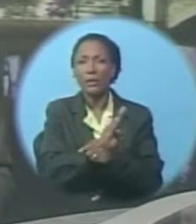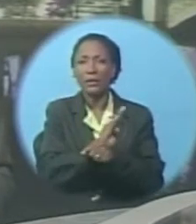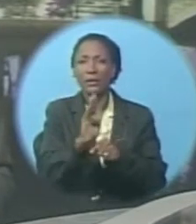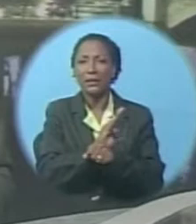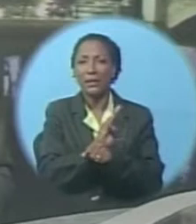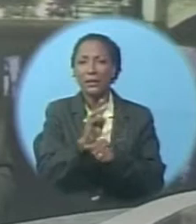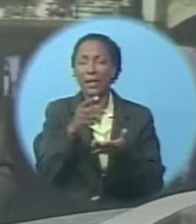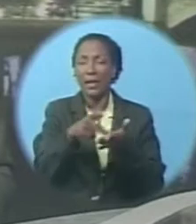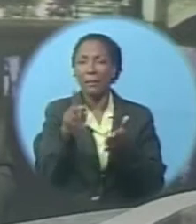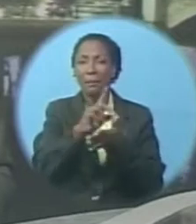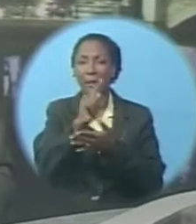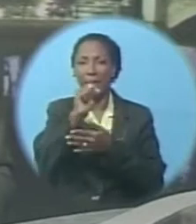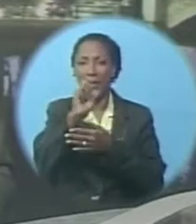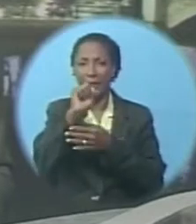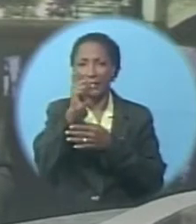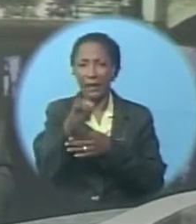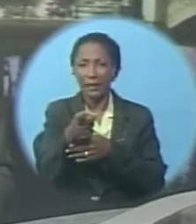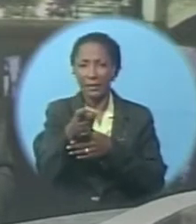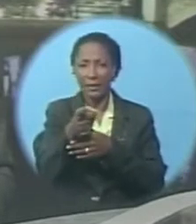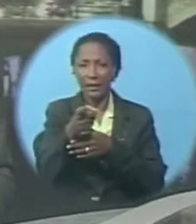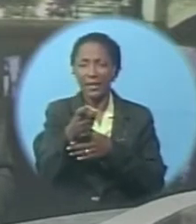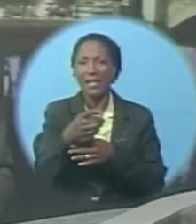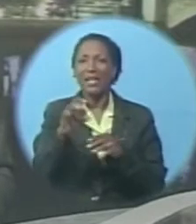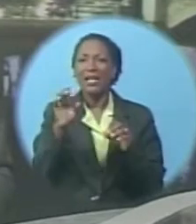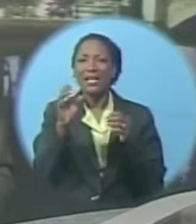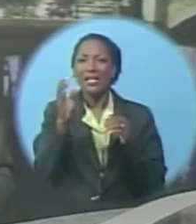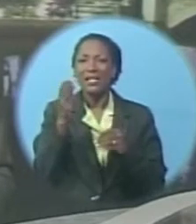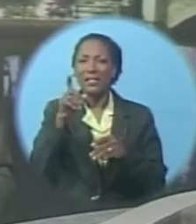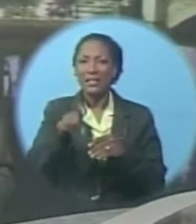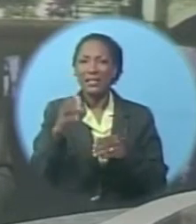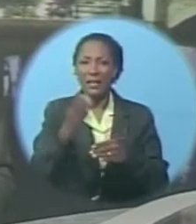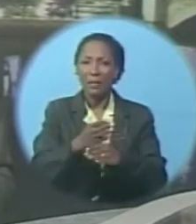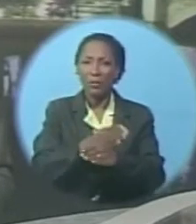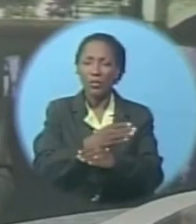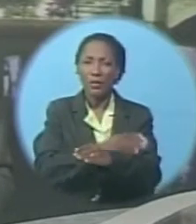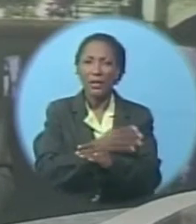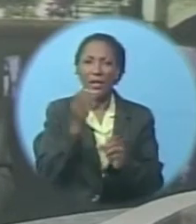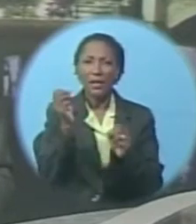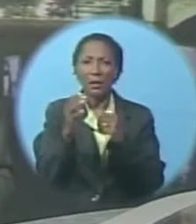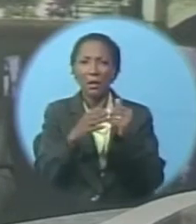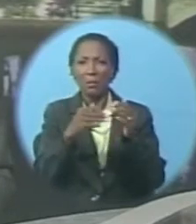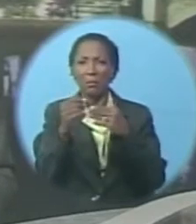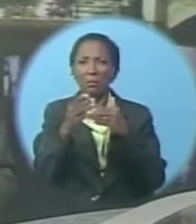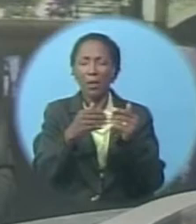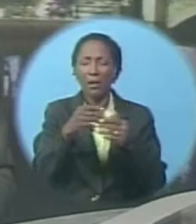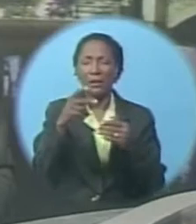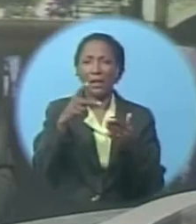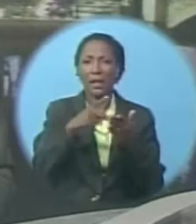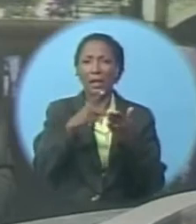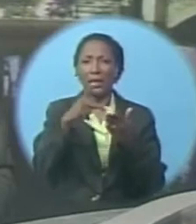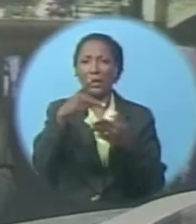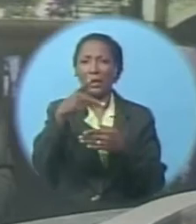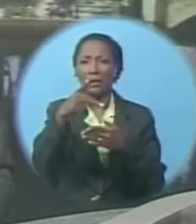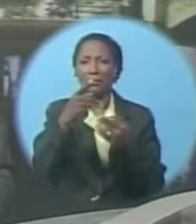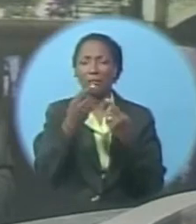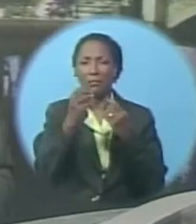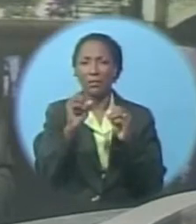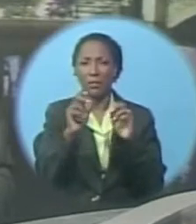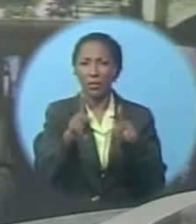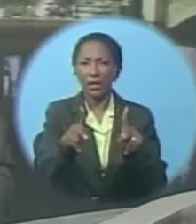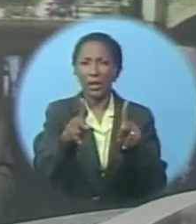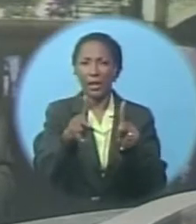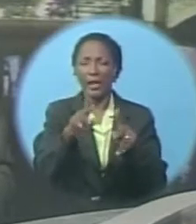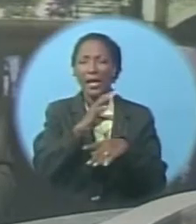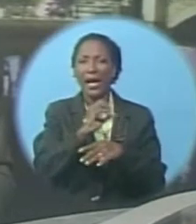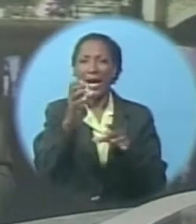need improvements, such as securing credit, dealing with construction permits, and getting electricity. Puerto Rico is the top Caribbean island